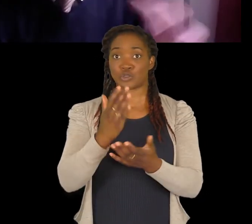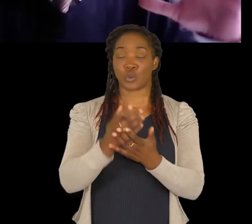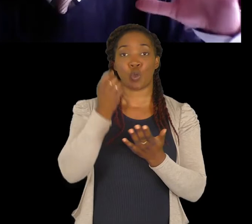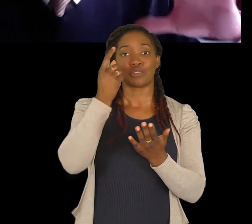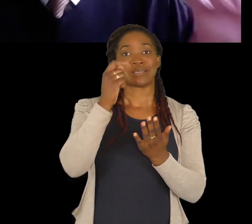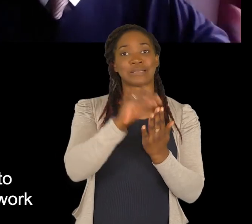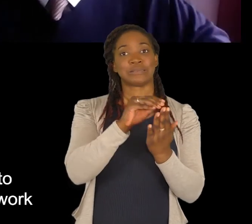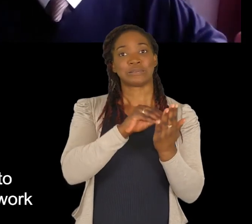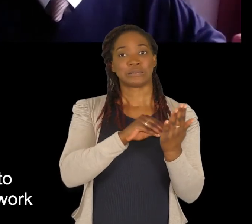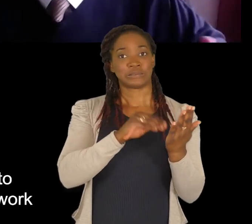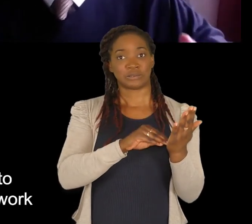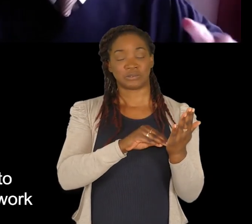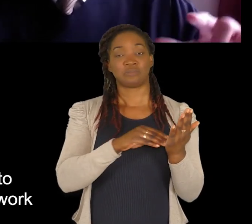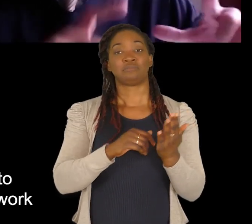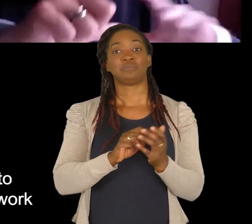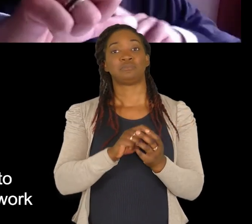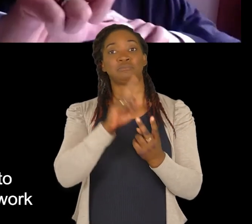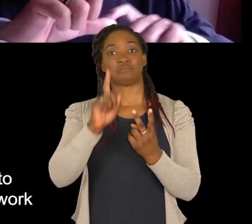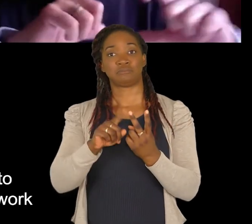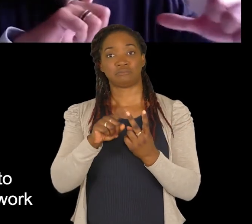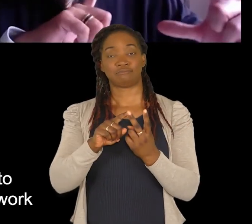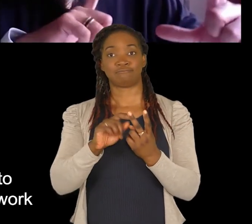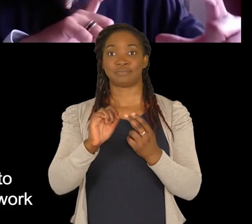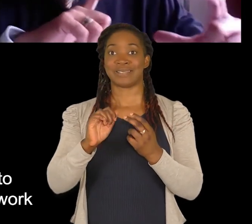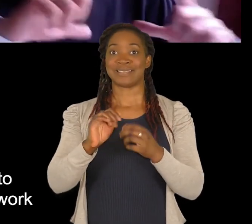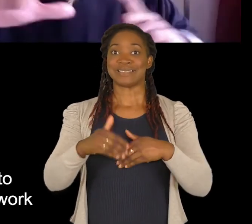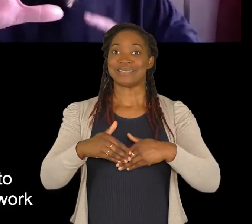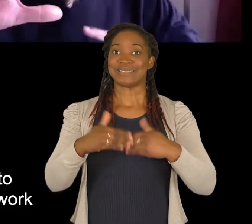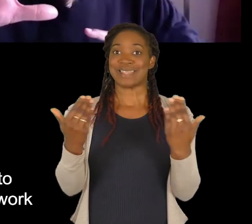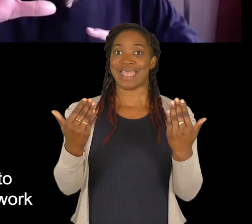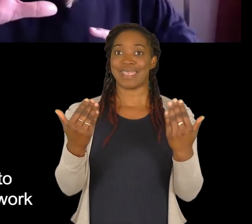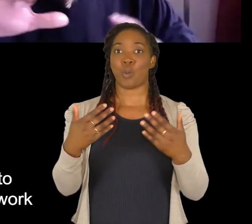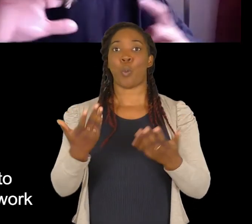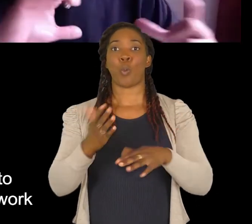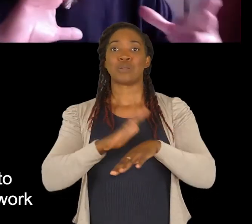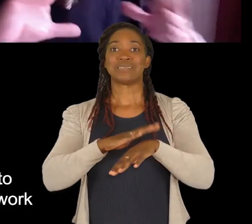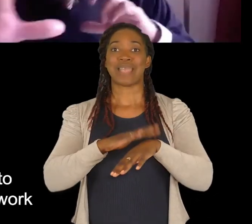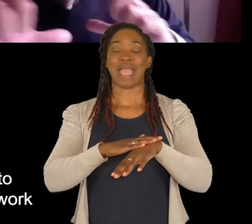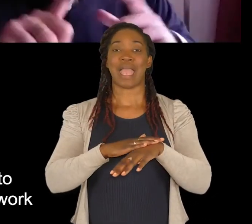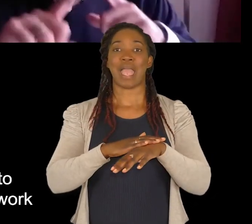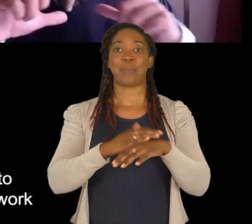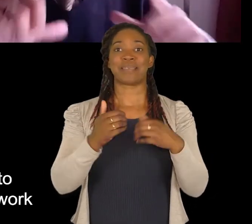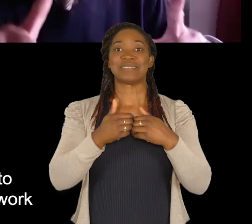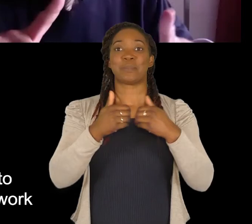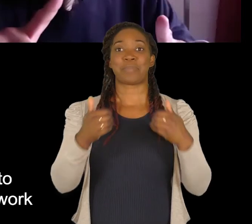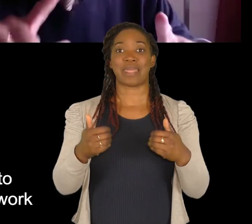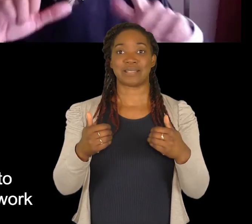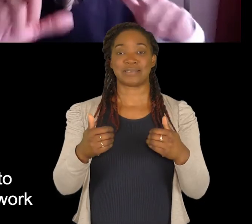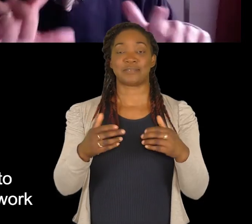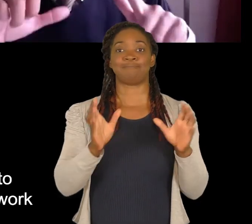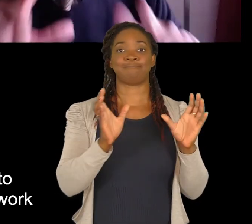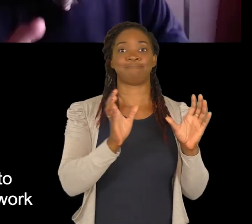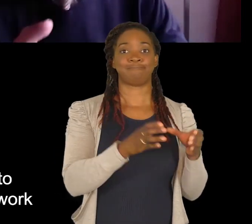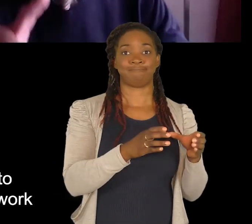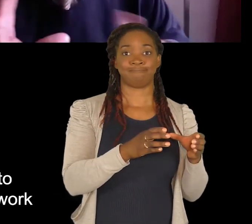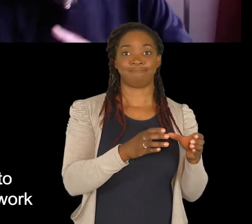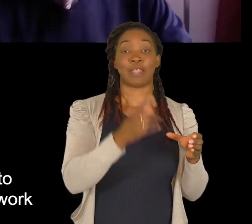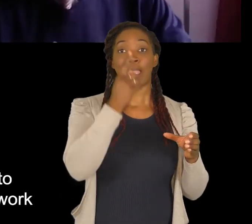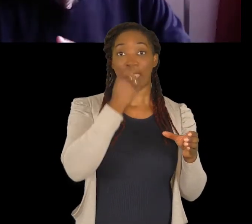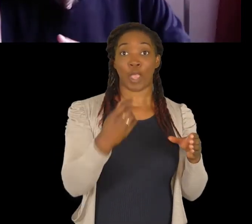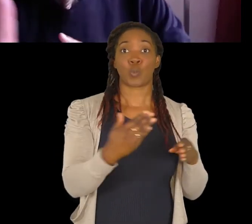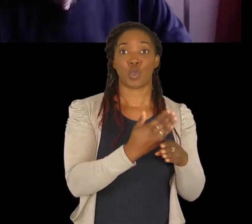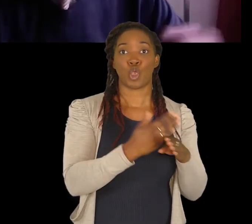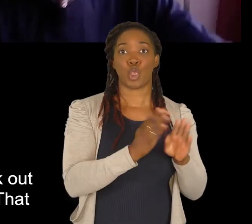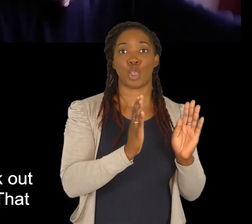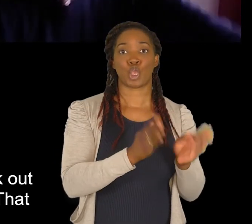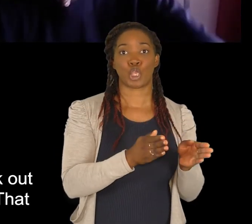understand those. Number 2, divide your day or your time into when you know you are going to be able to